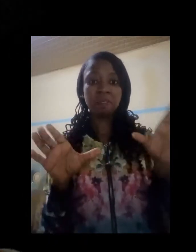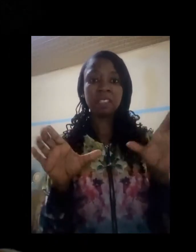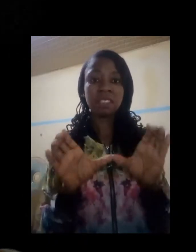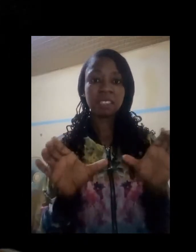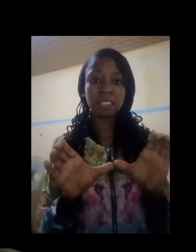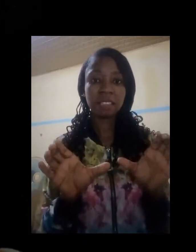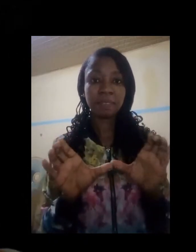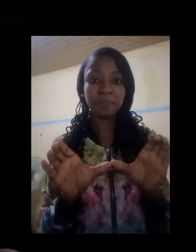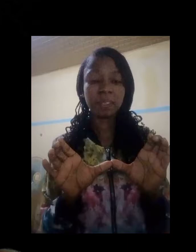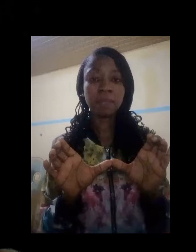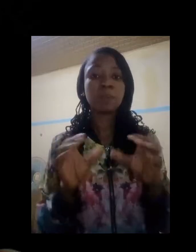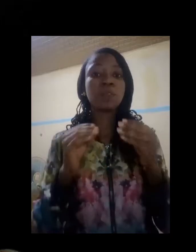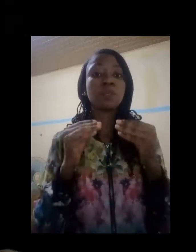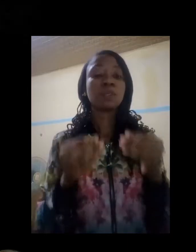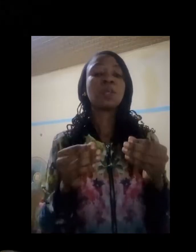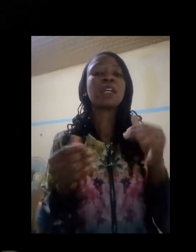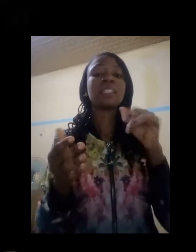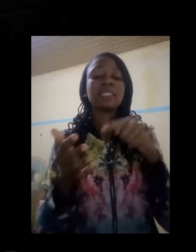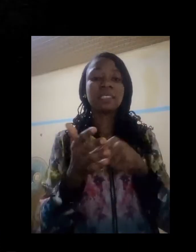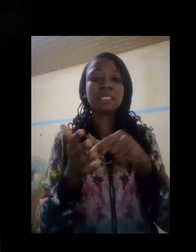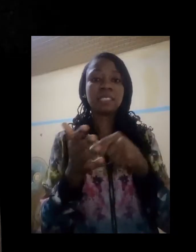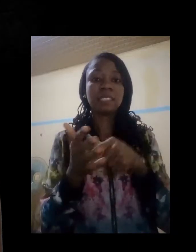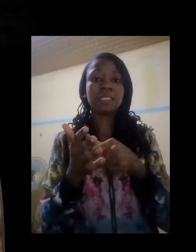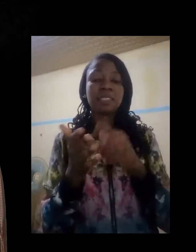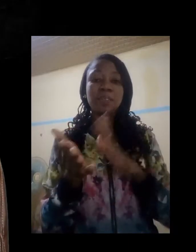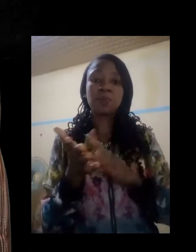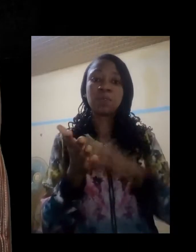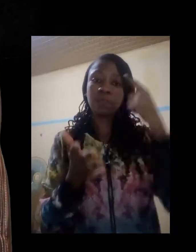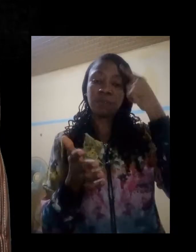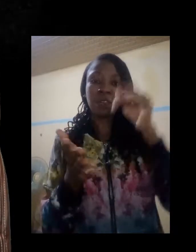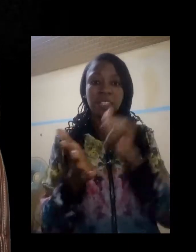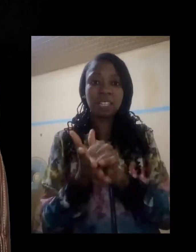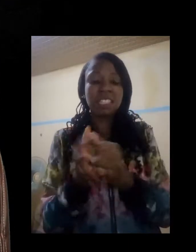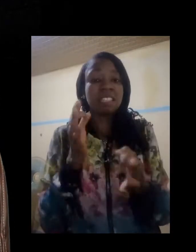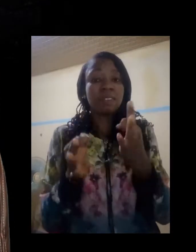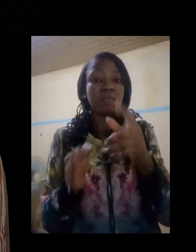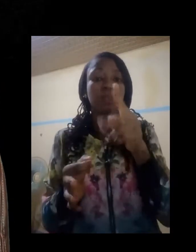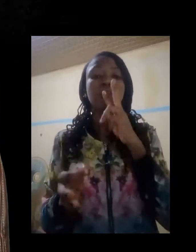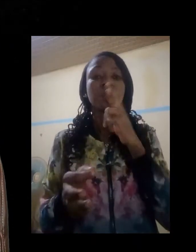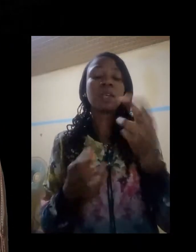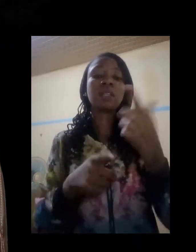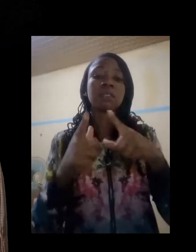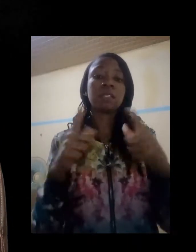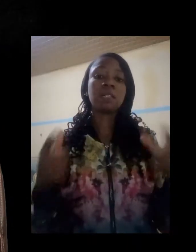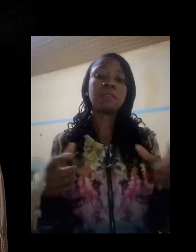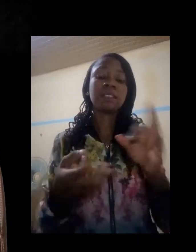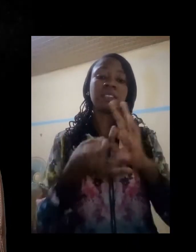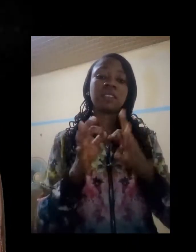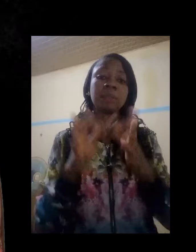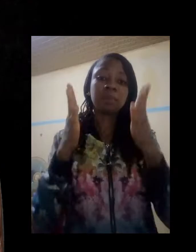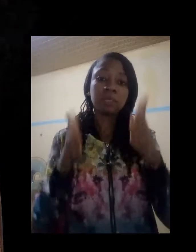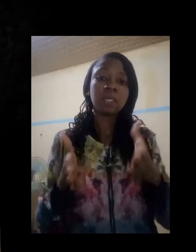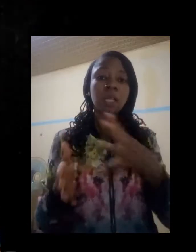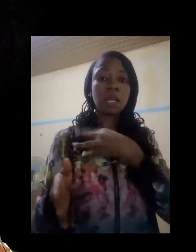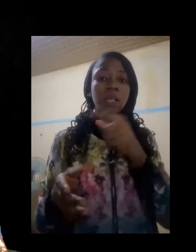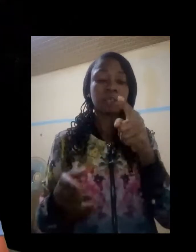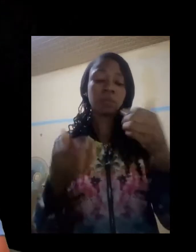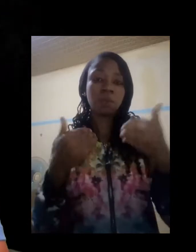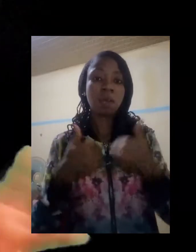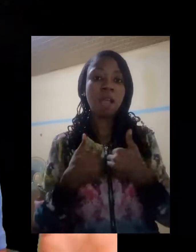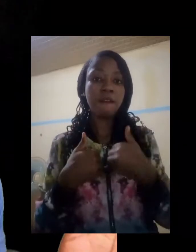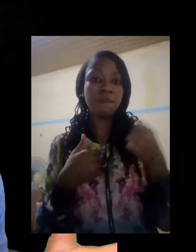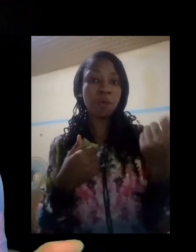So the course serves these two purposes. So if you are a sign language interpreter and you